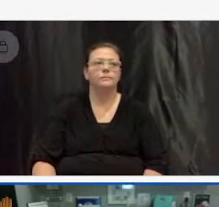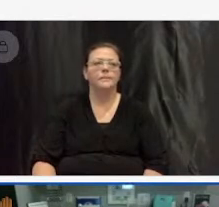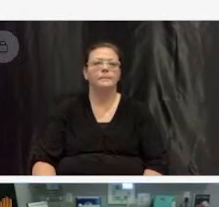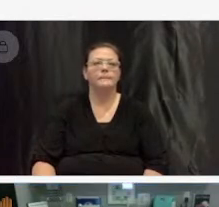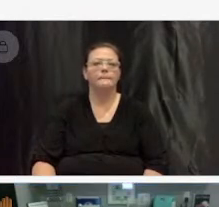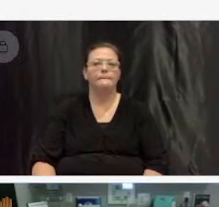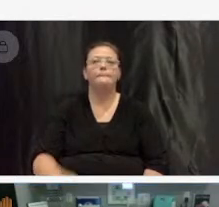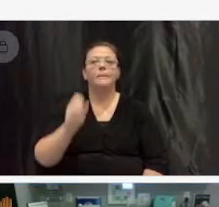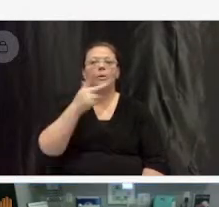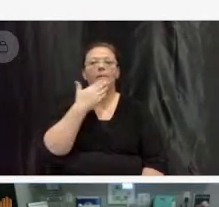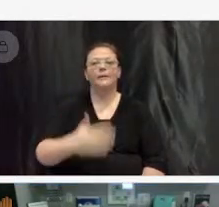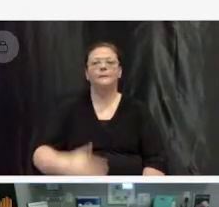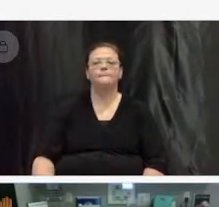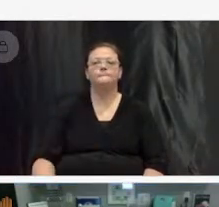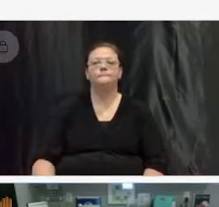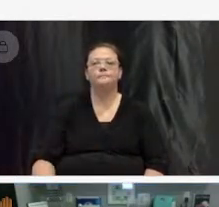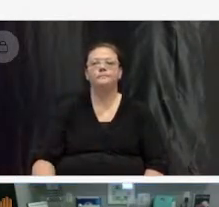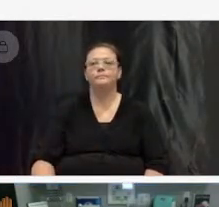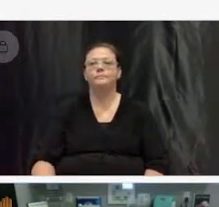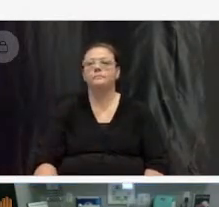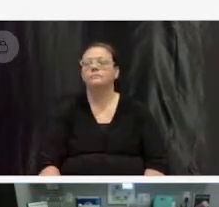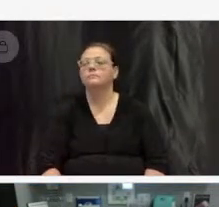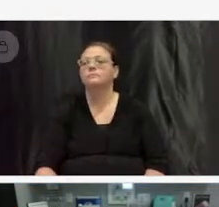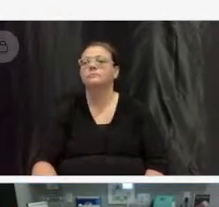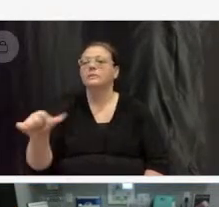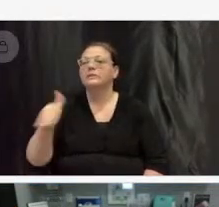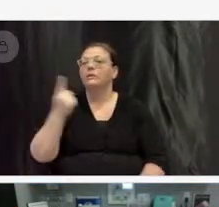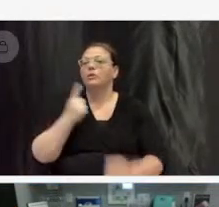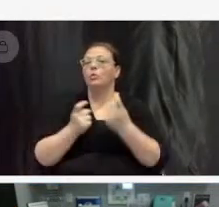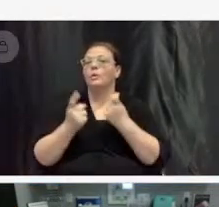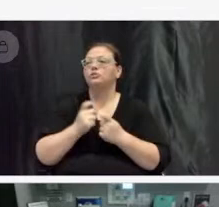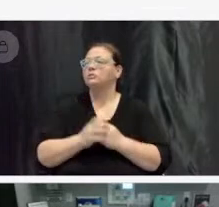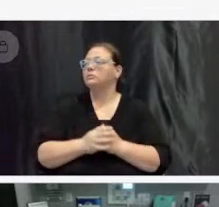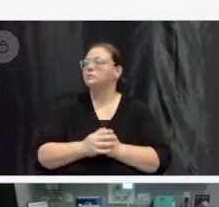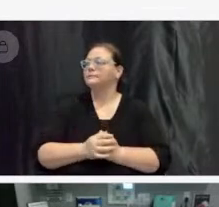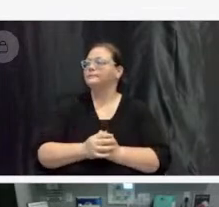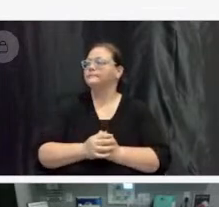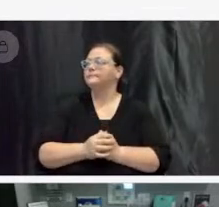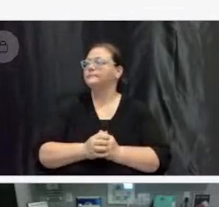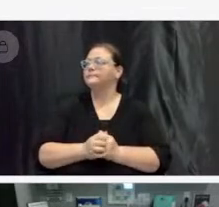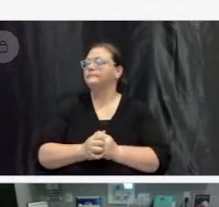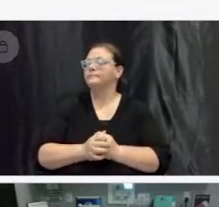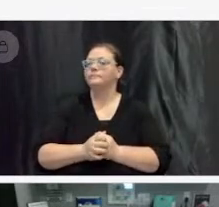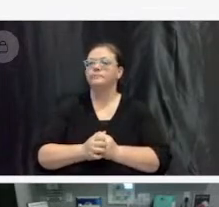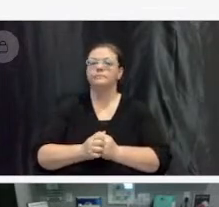All righty, thank you. Thank you, Commissioner. Any other questions for commissioners?